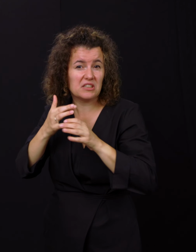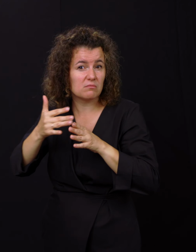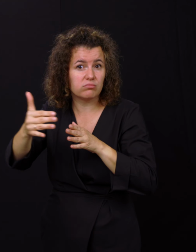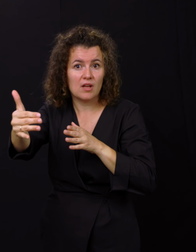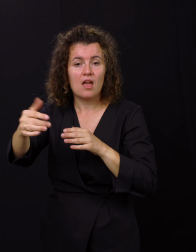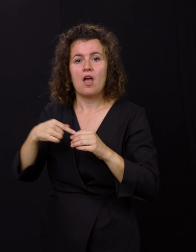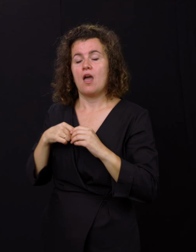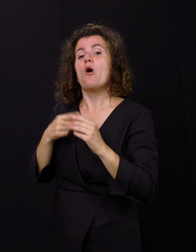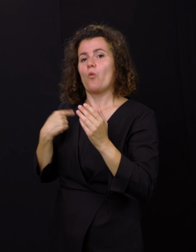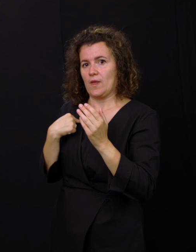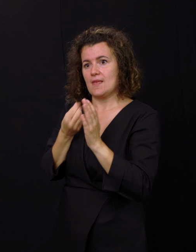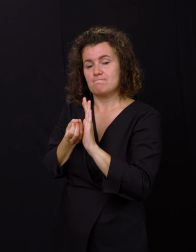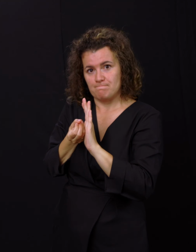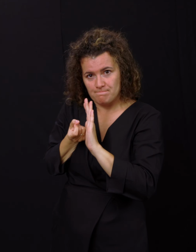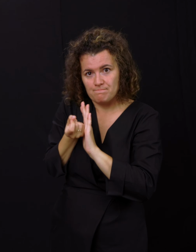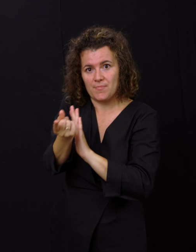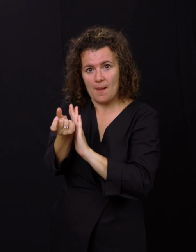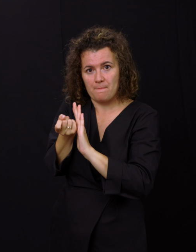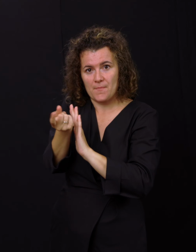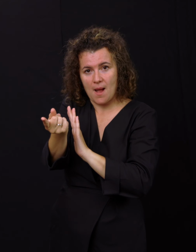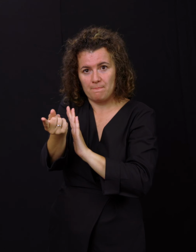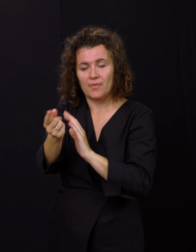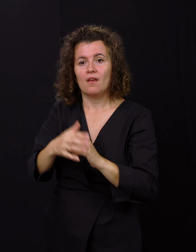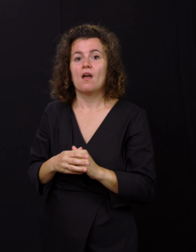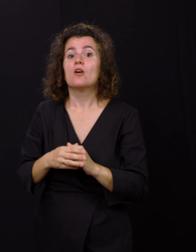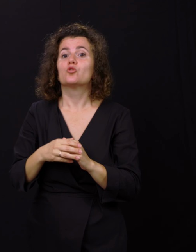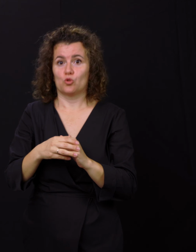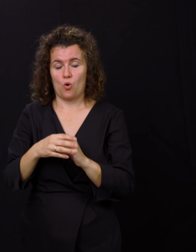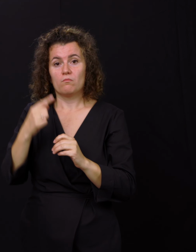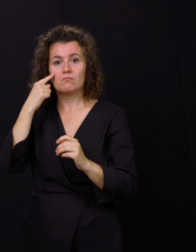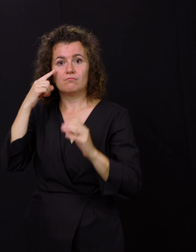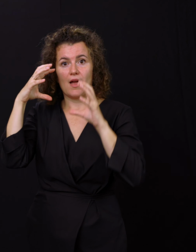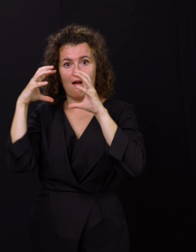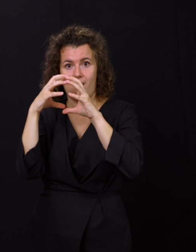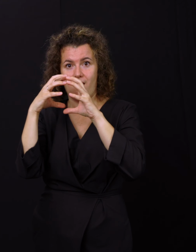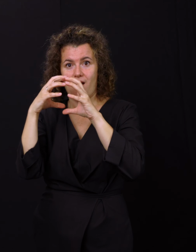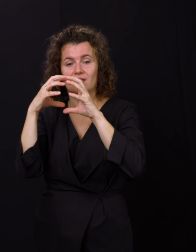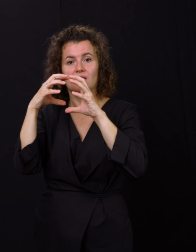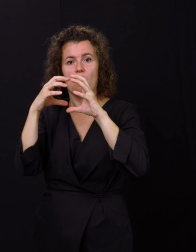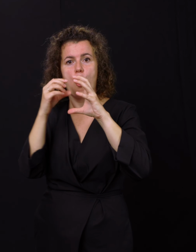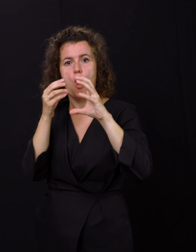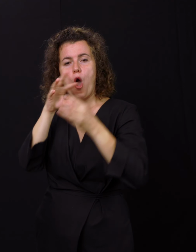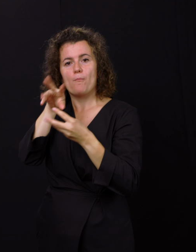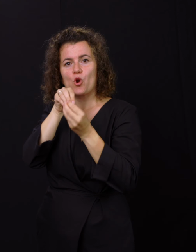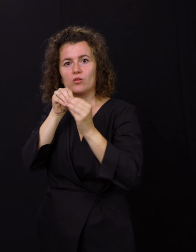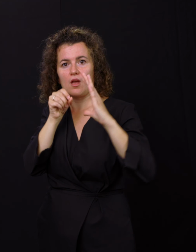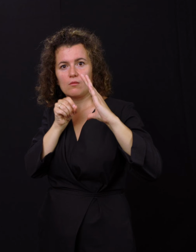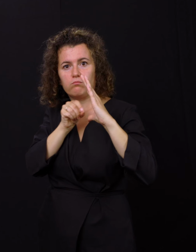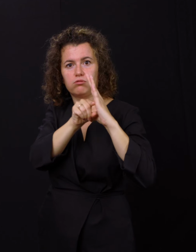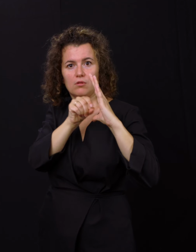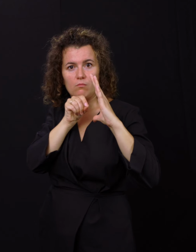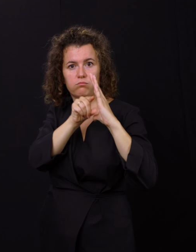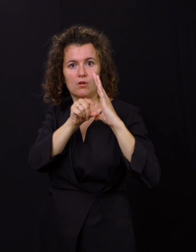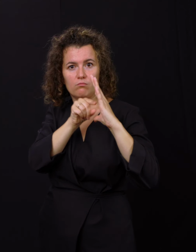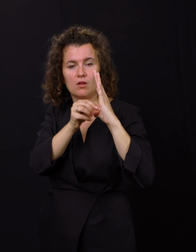and the patient regained some level of vision. The patient could detect objects on a table. The patient